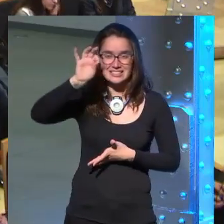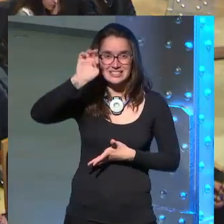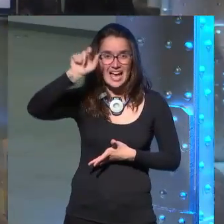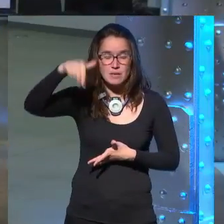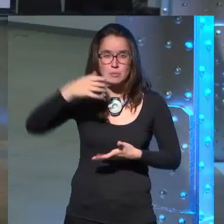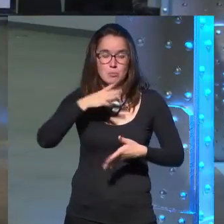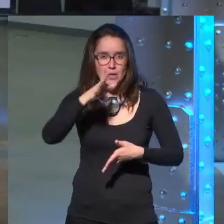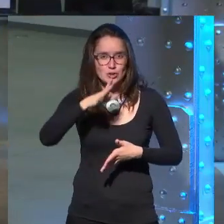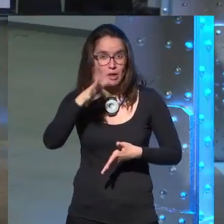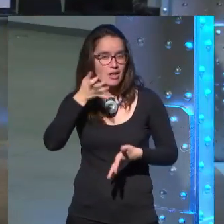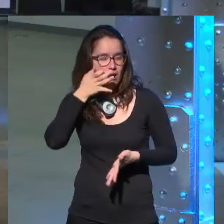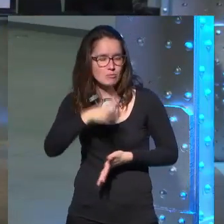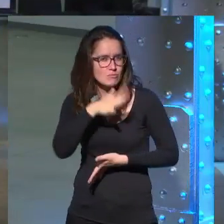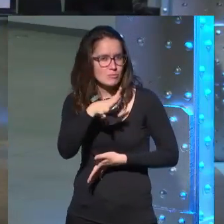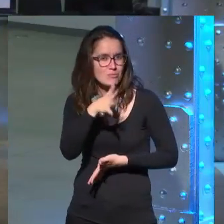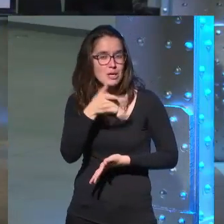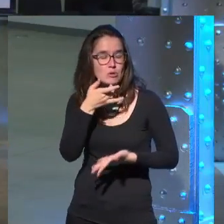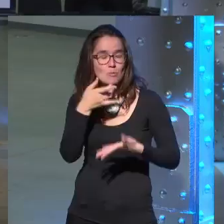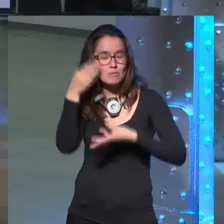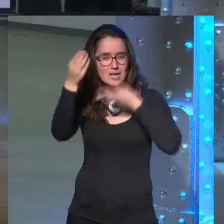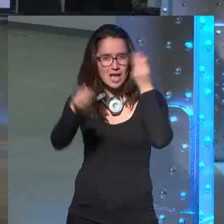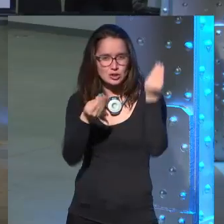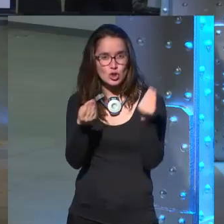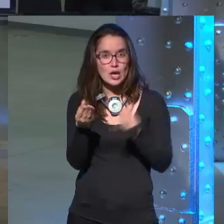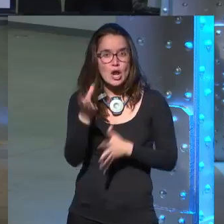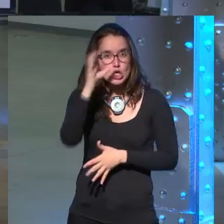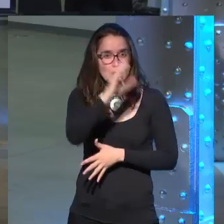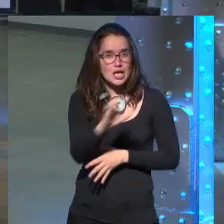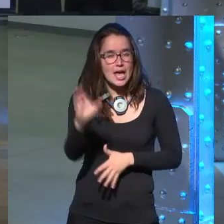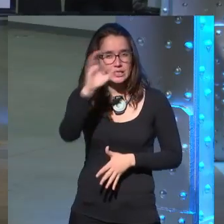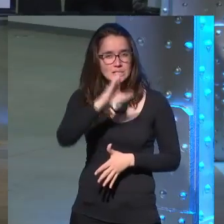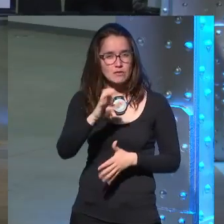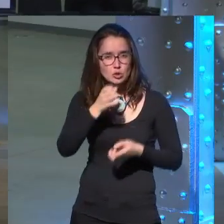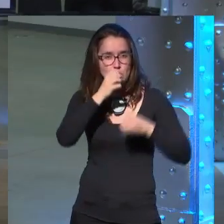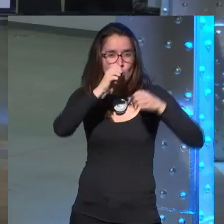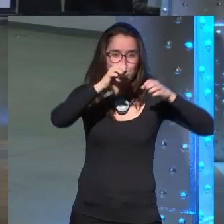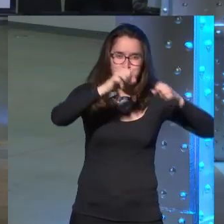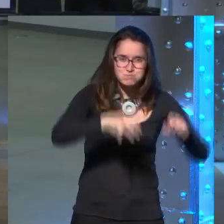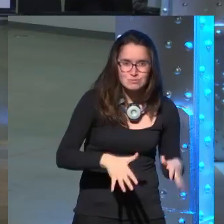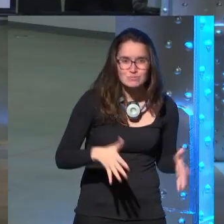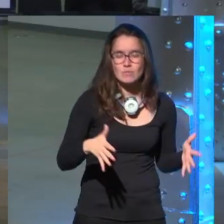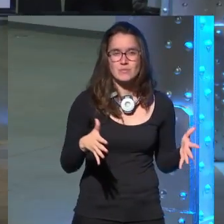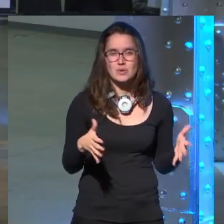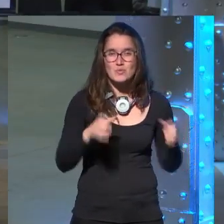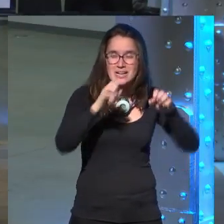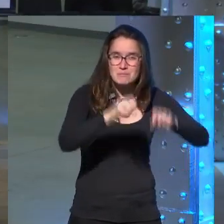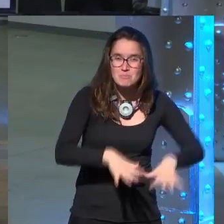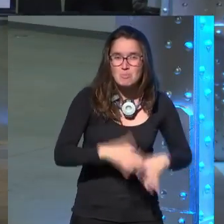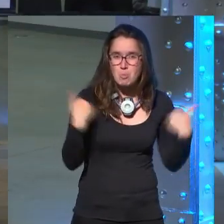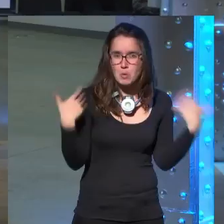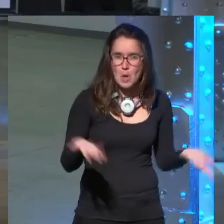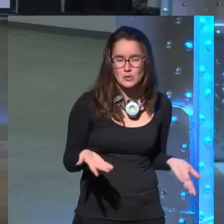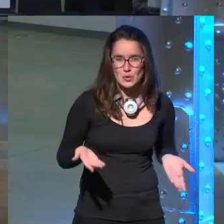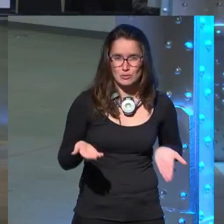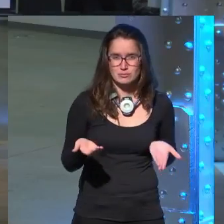impressive. But my belief is that scientists have kind of given up a bit too early, and I think this won't be an unknown that will remain there